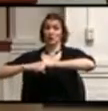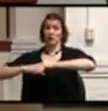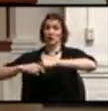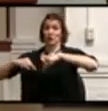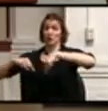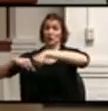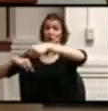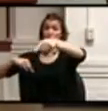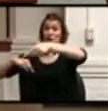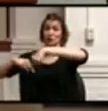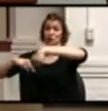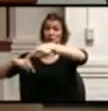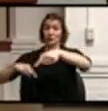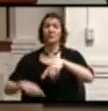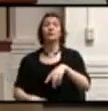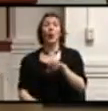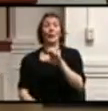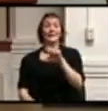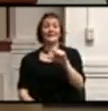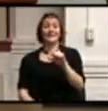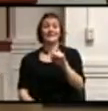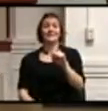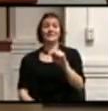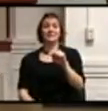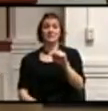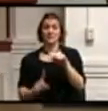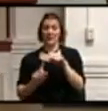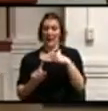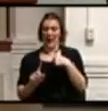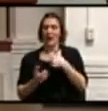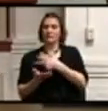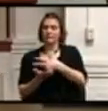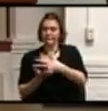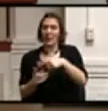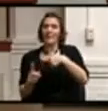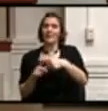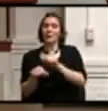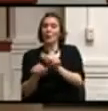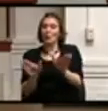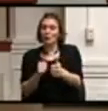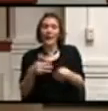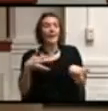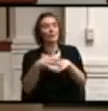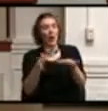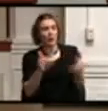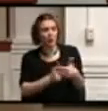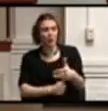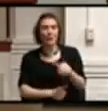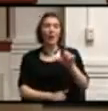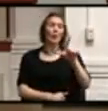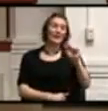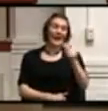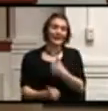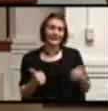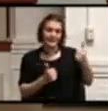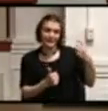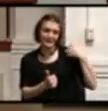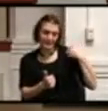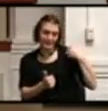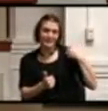on the east side are all the patrol stations, sergeant, lieutenant, work room, break room. There's a stair here to go